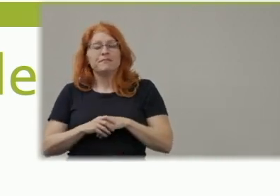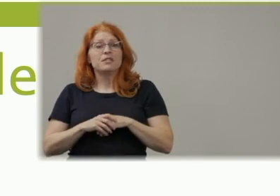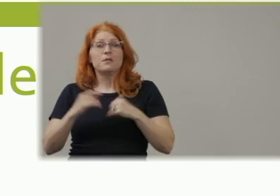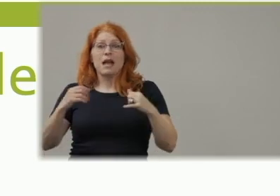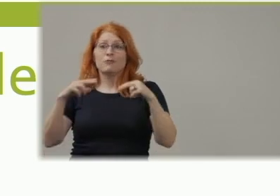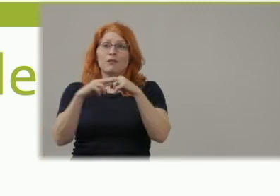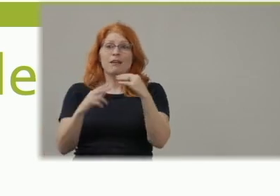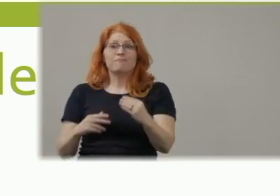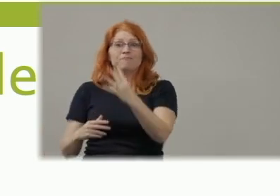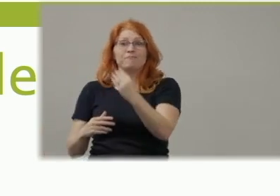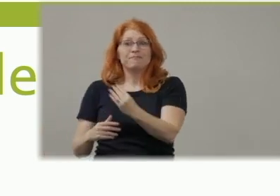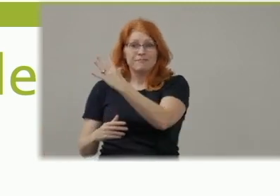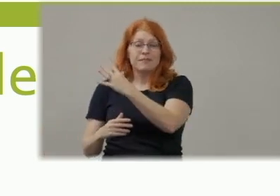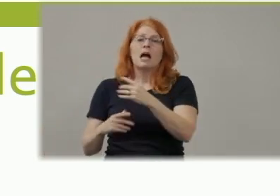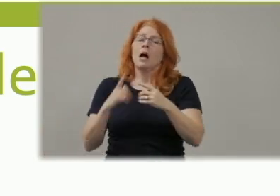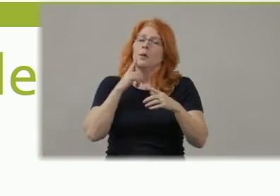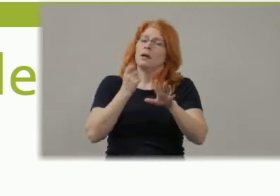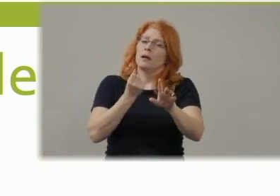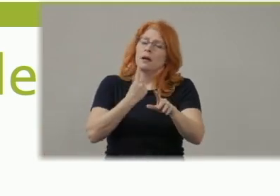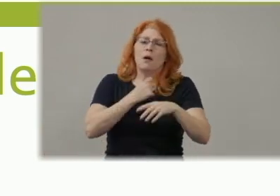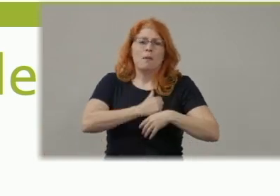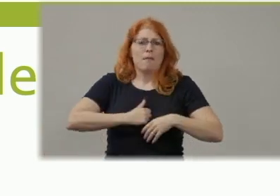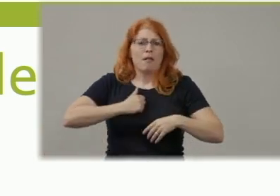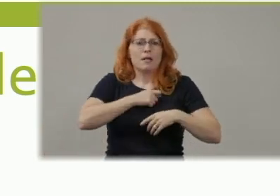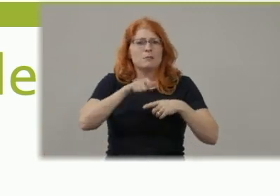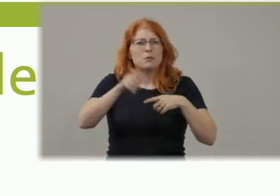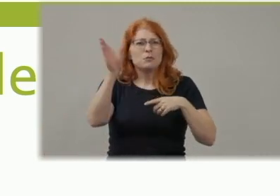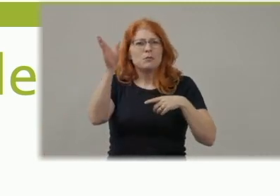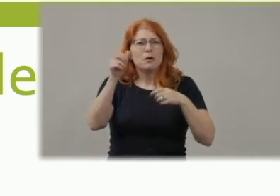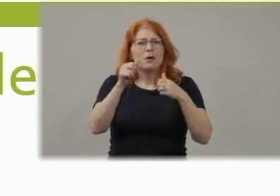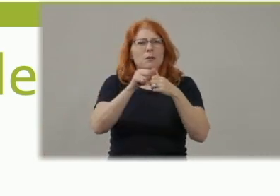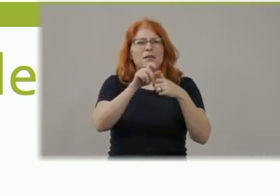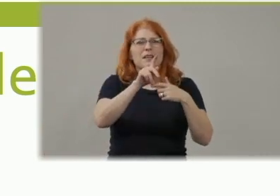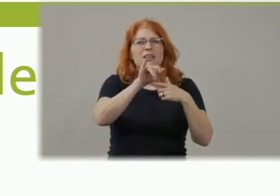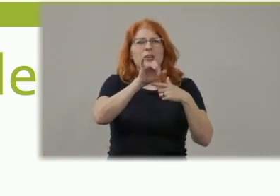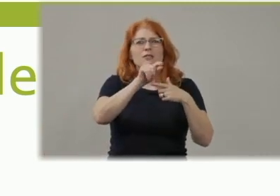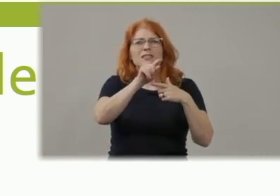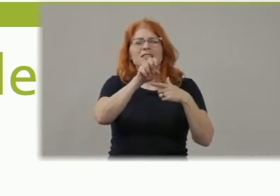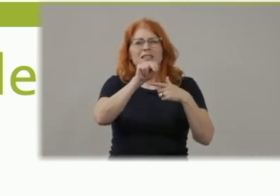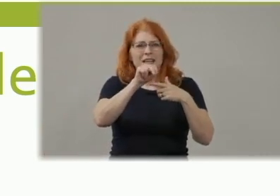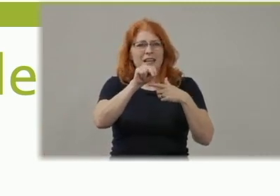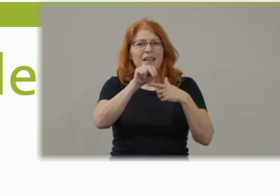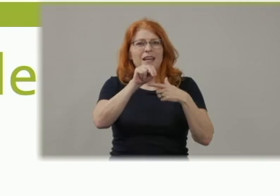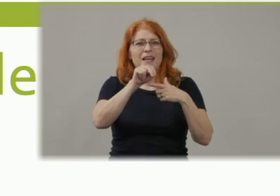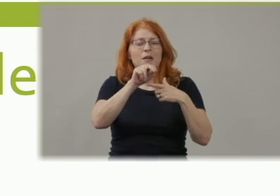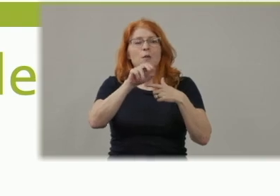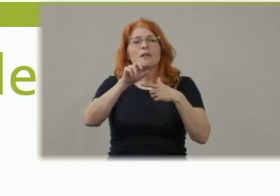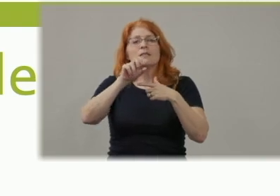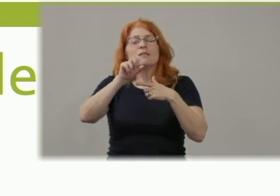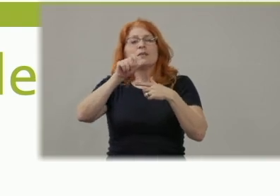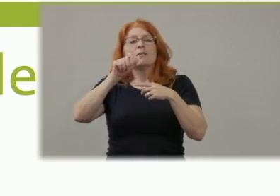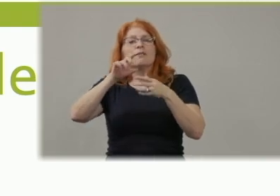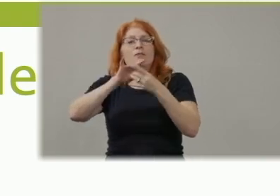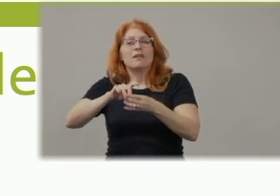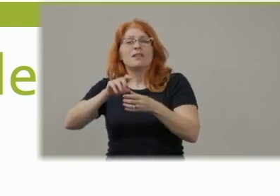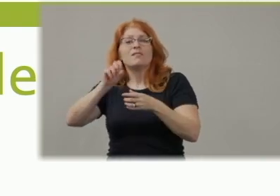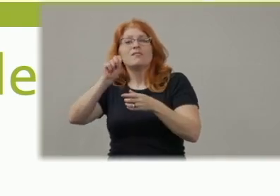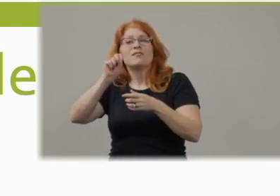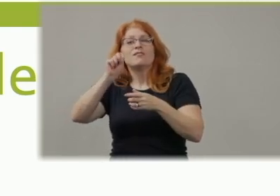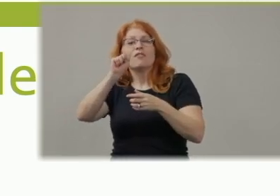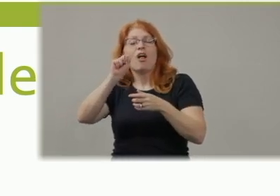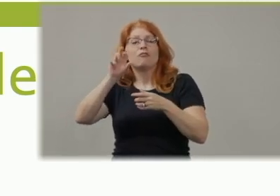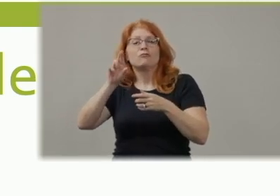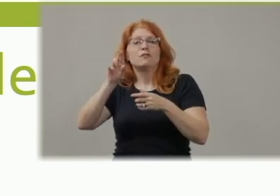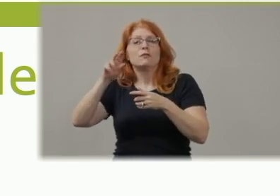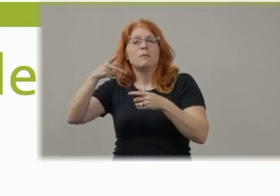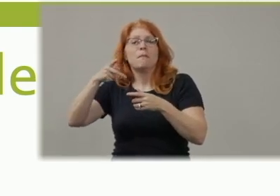slides, and I do want to apologize. I was supposed to present with Kirsten Vandeventer with Salt River Pima Maricopa Indian Community, and truly